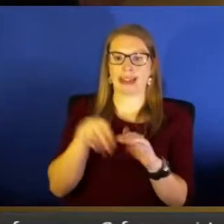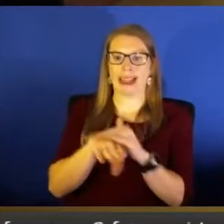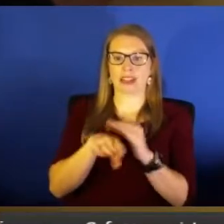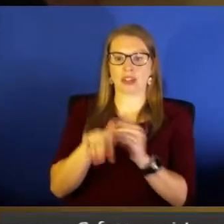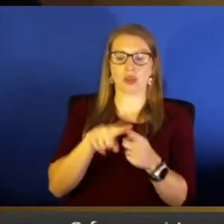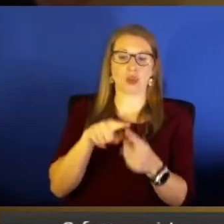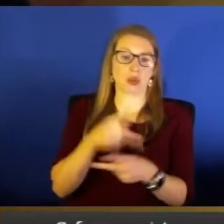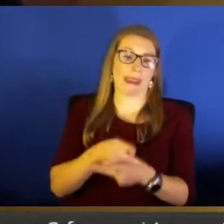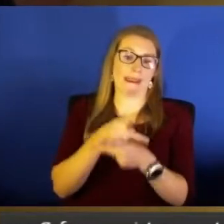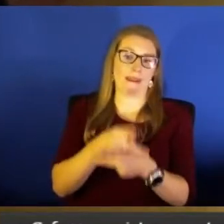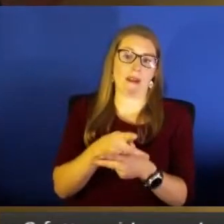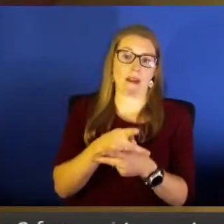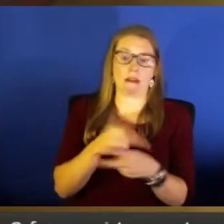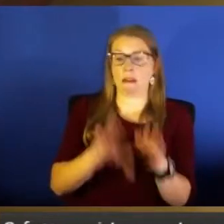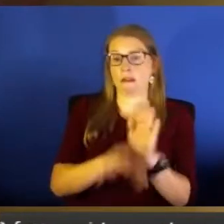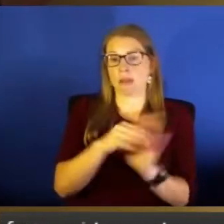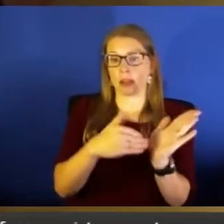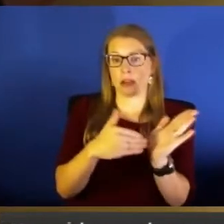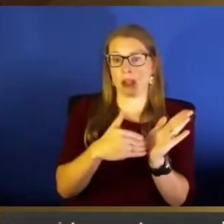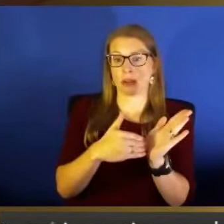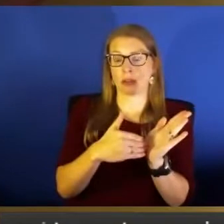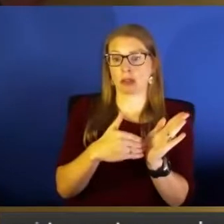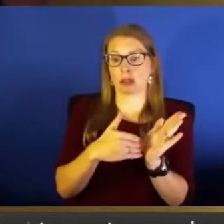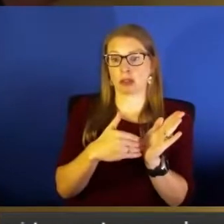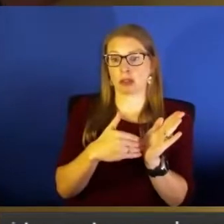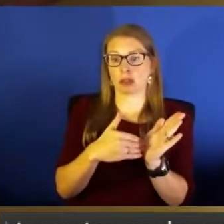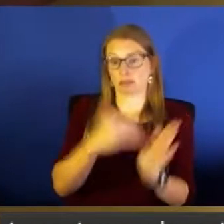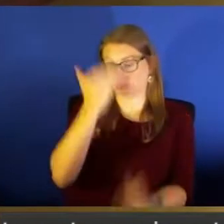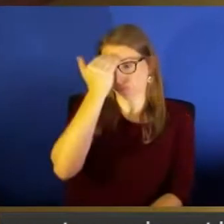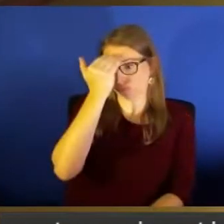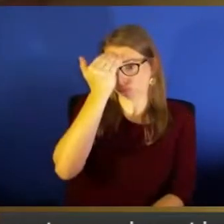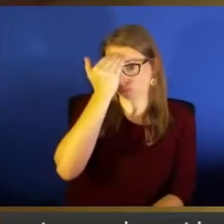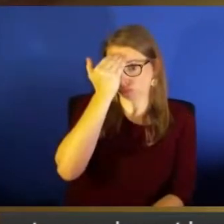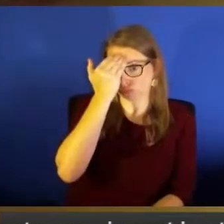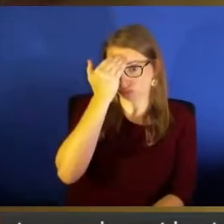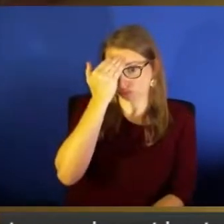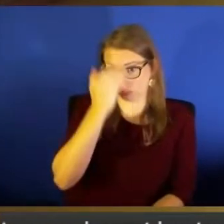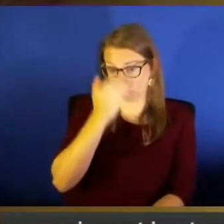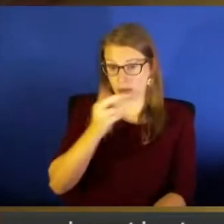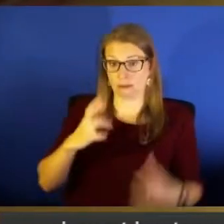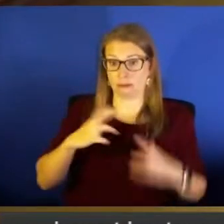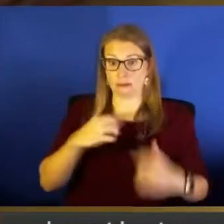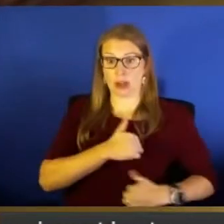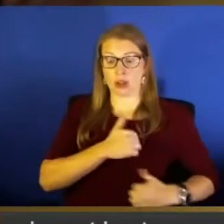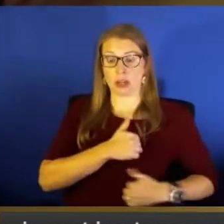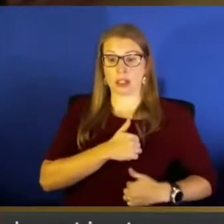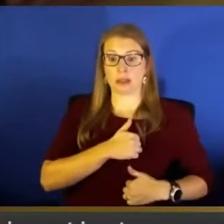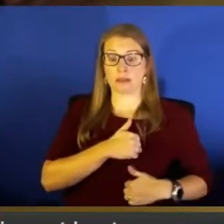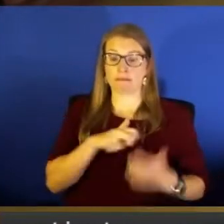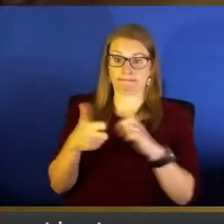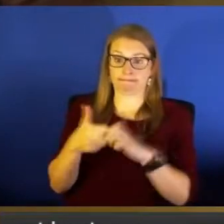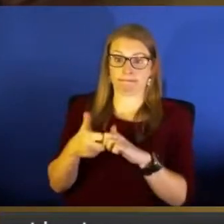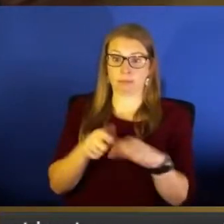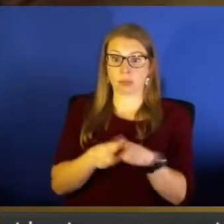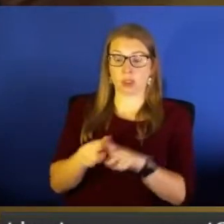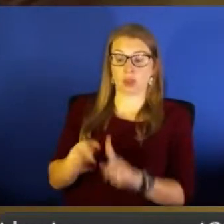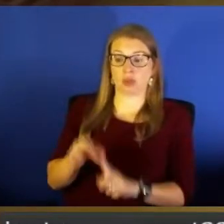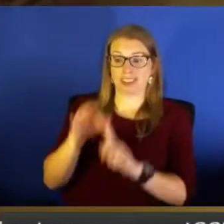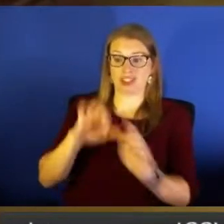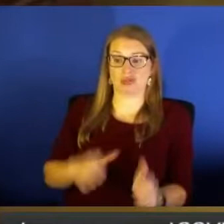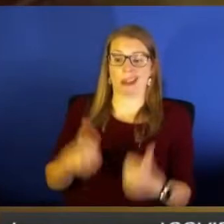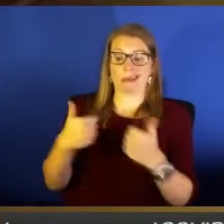to find a physician who is aware of veteran issues and is aware of some of the unique challenges that